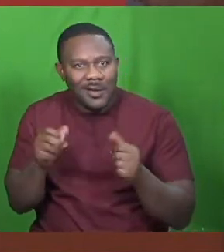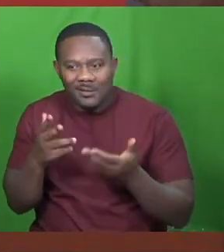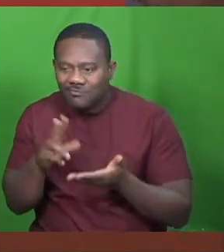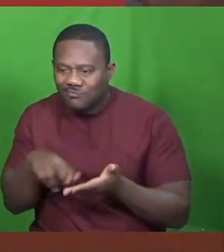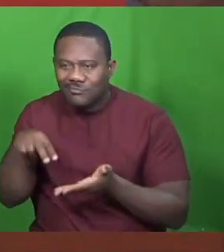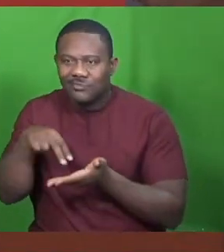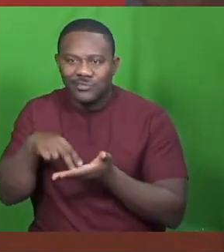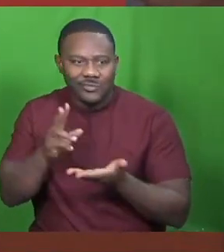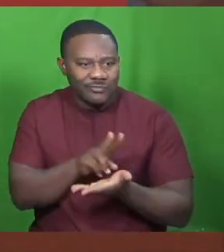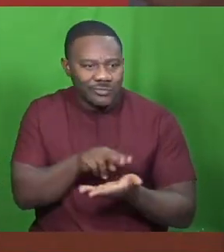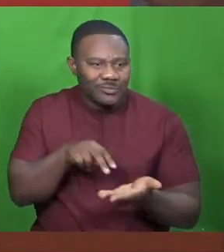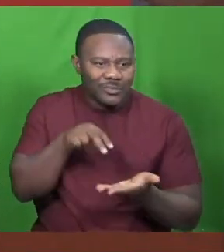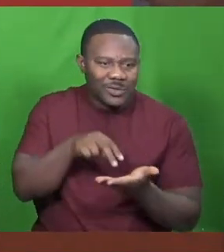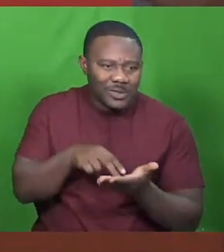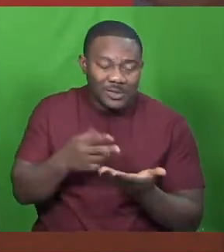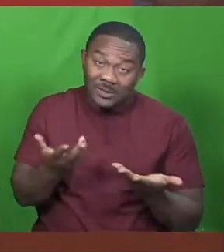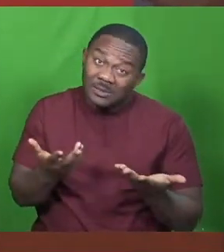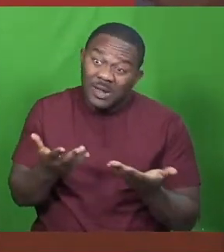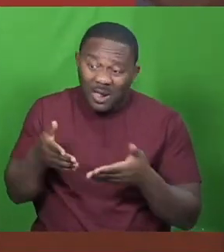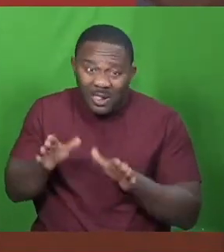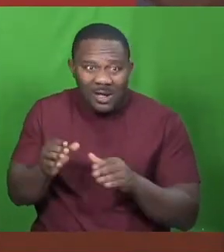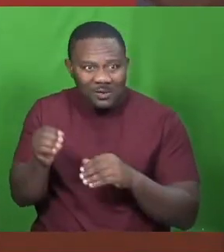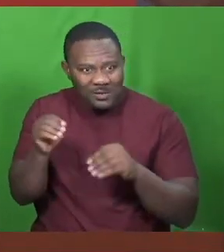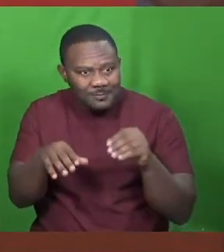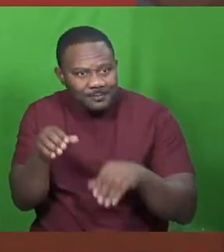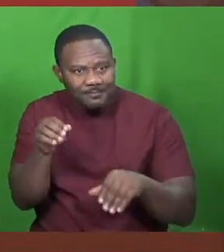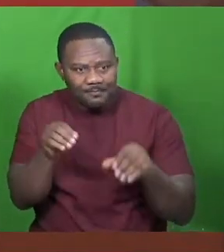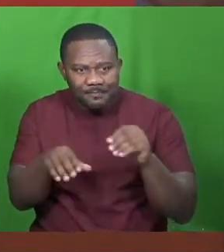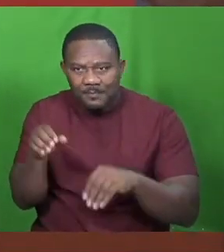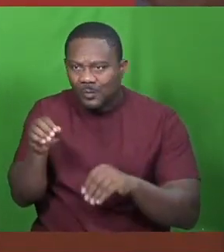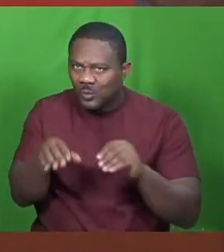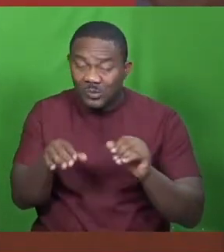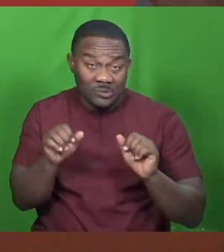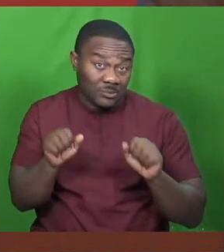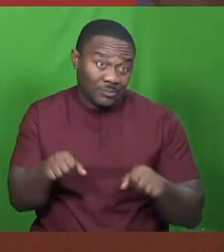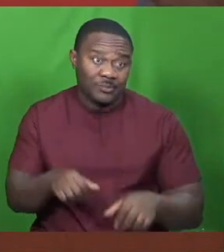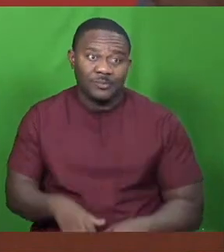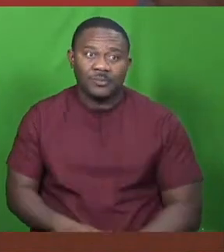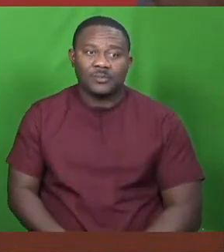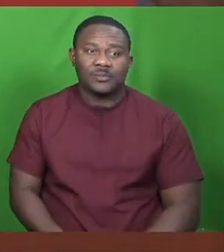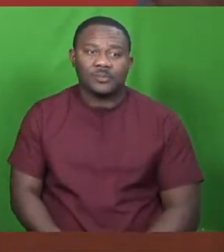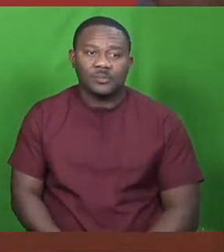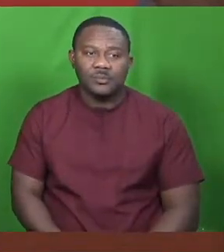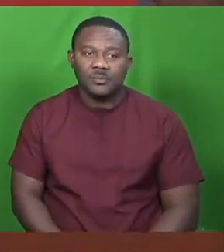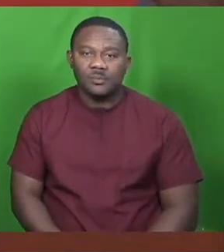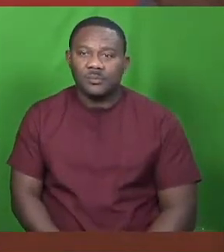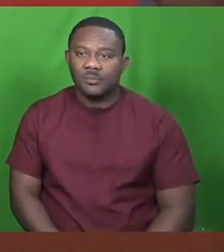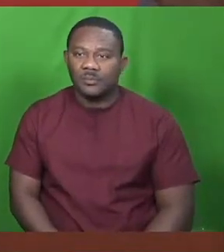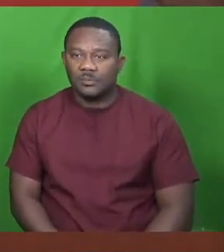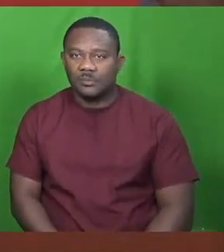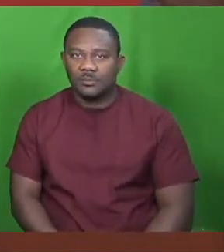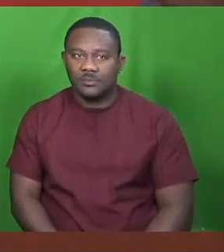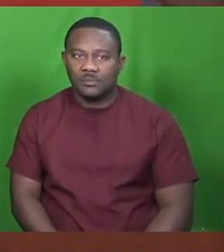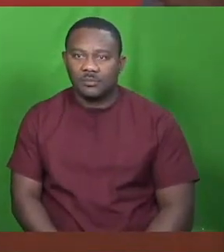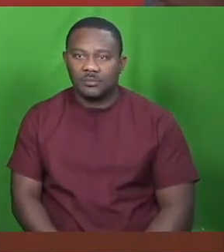others to be making their contributions while you go through the report. And let's handle it for today.